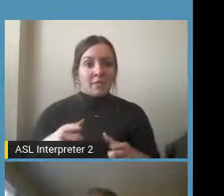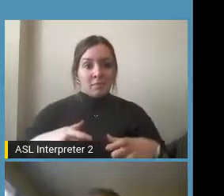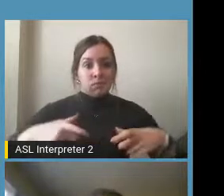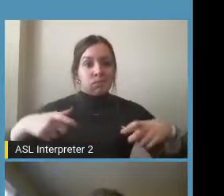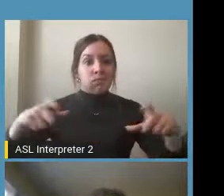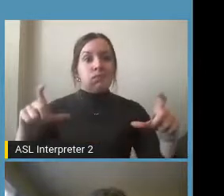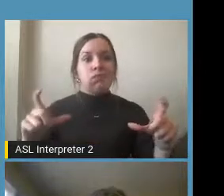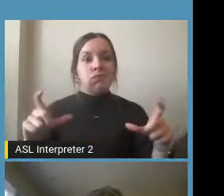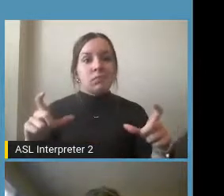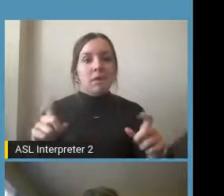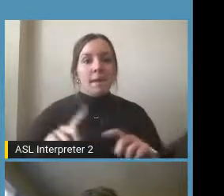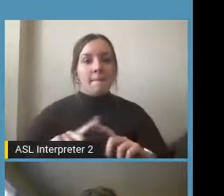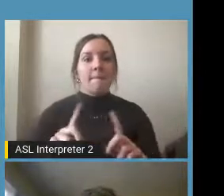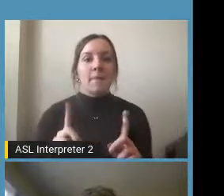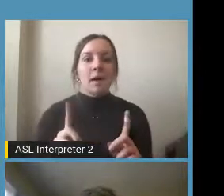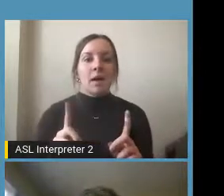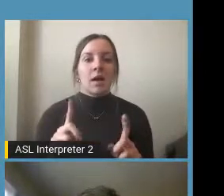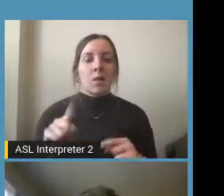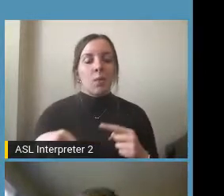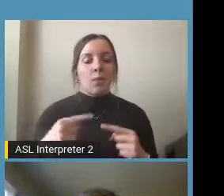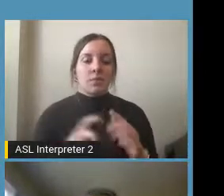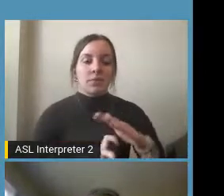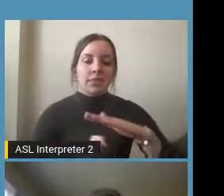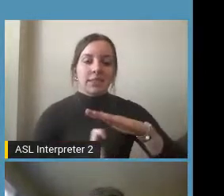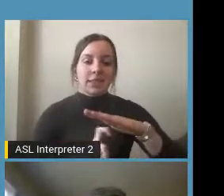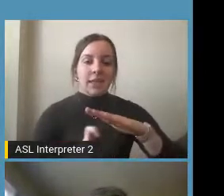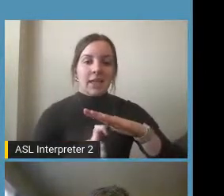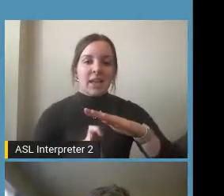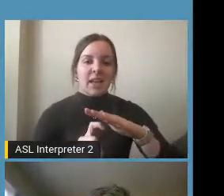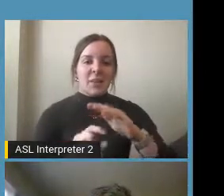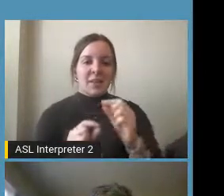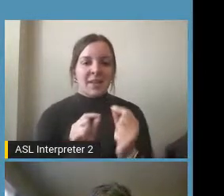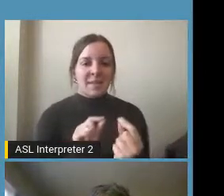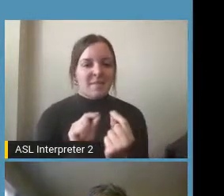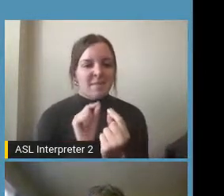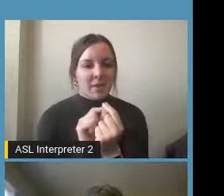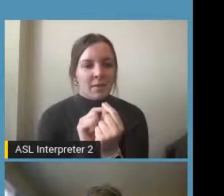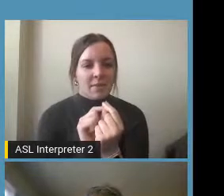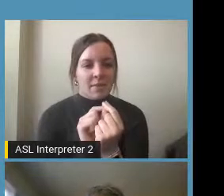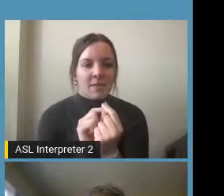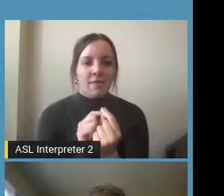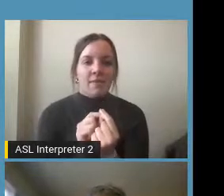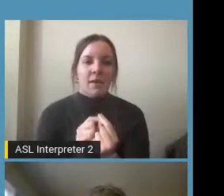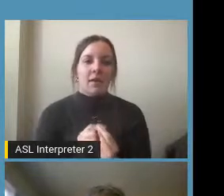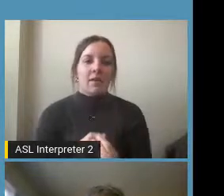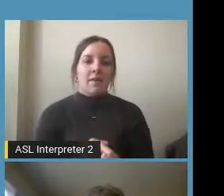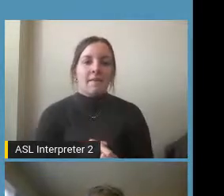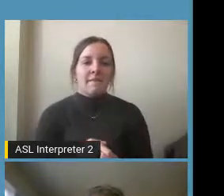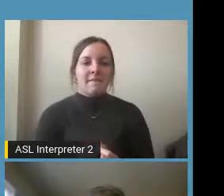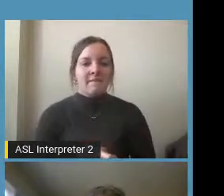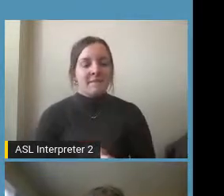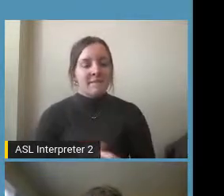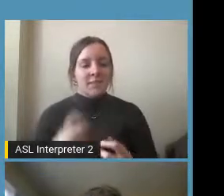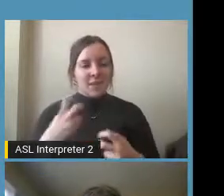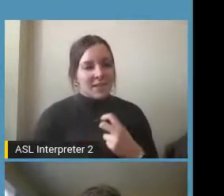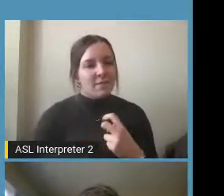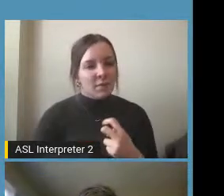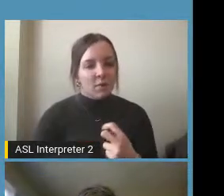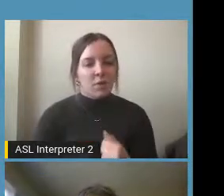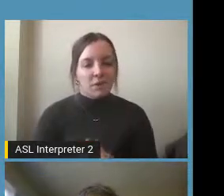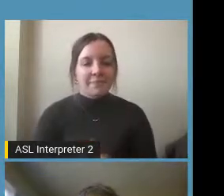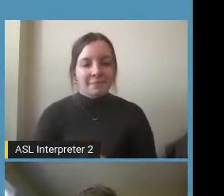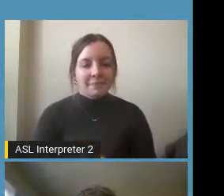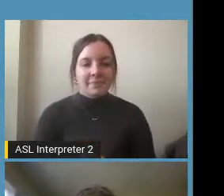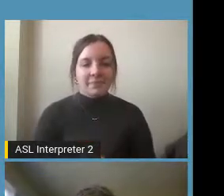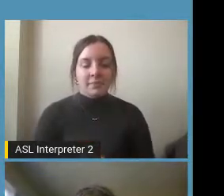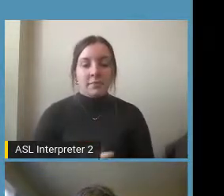1 millimeter accuracy, which meant it was very difficult. It's very complex. It took a lot of time and effort. This is an object.